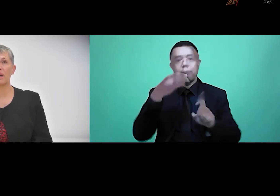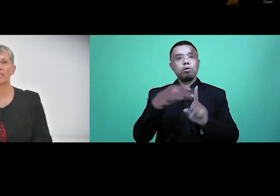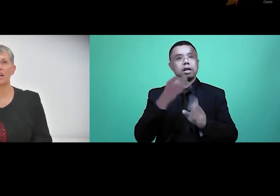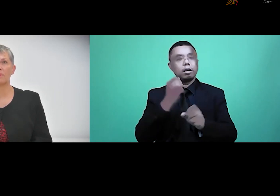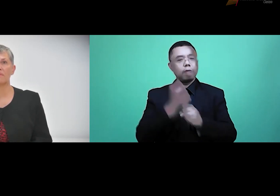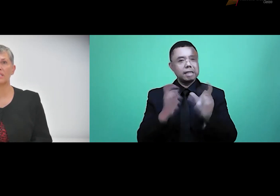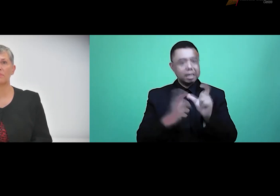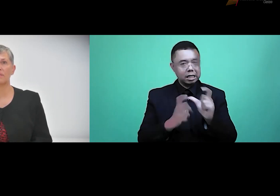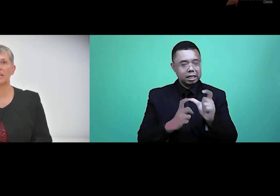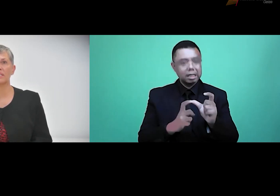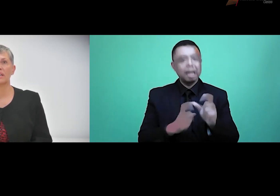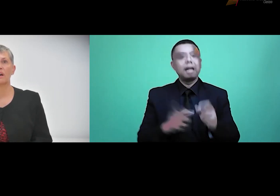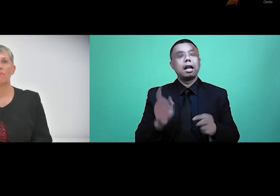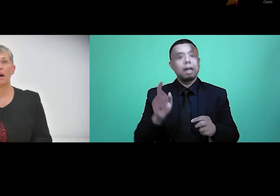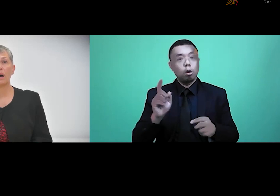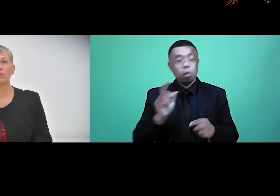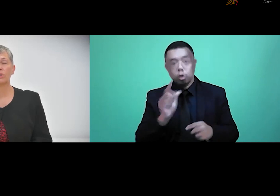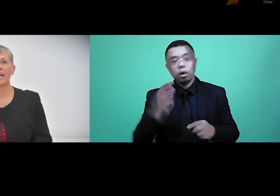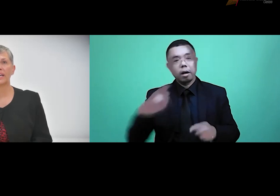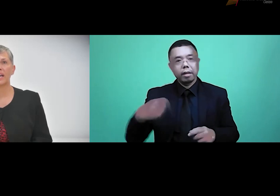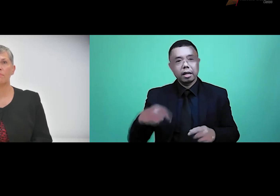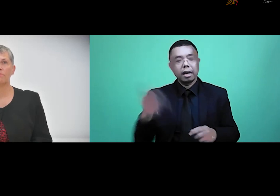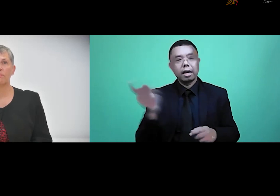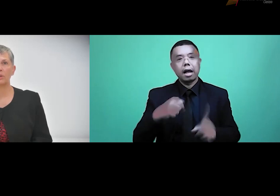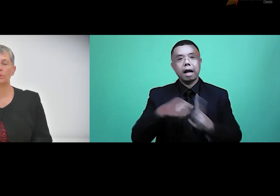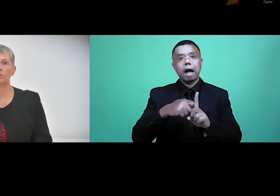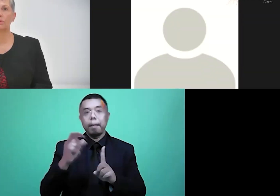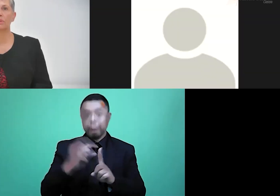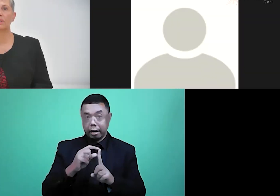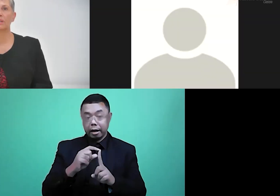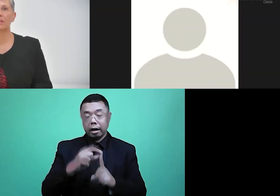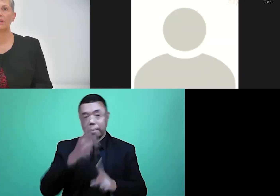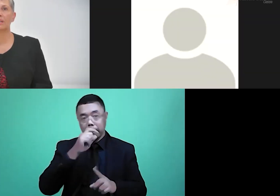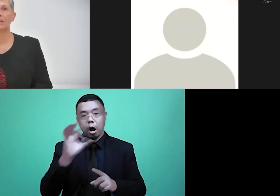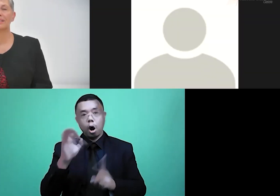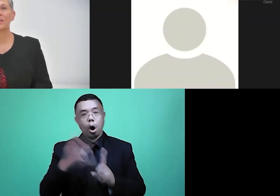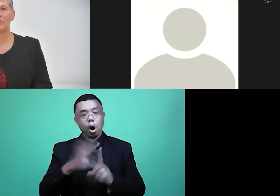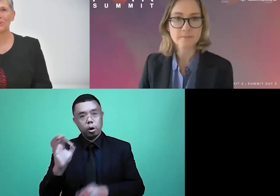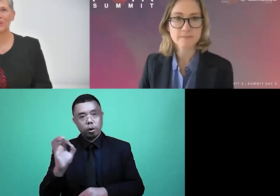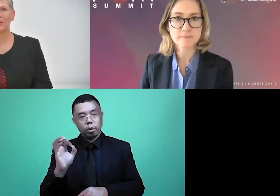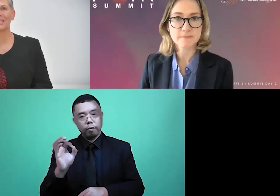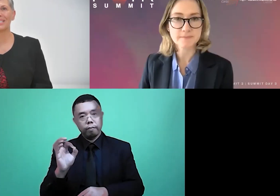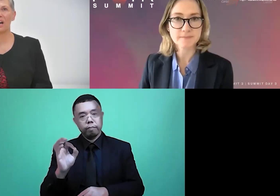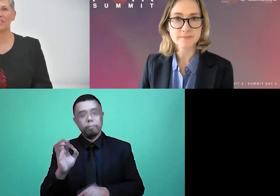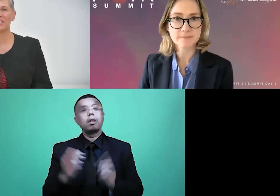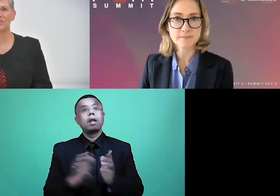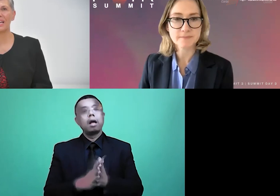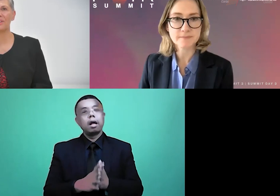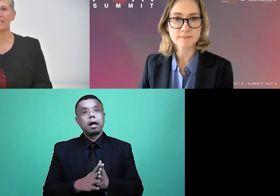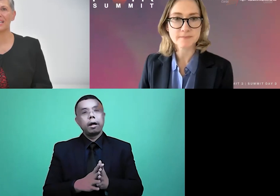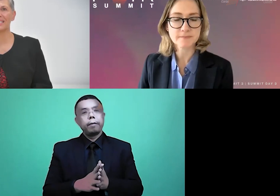for Maritime and Investment Affairs, Bapak Odo R.M. Manahutu. Thank you also to the staff